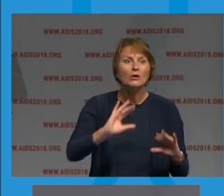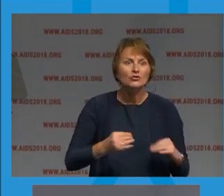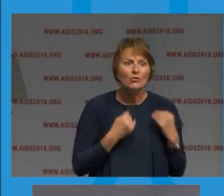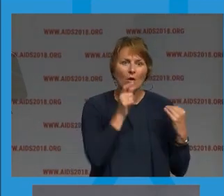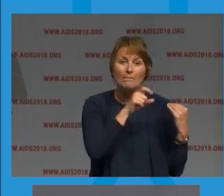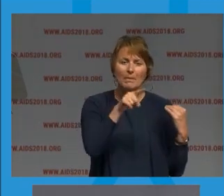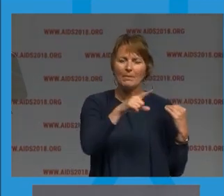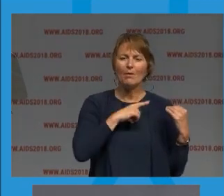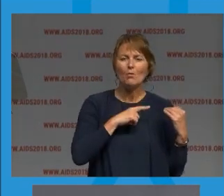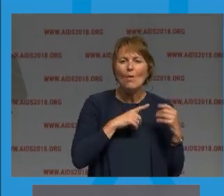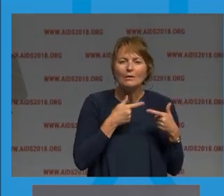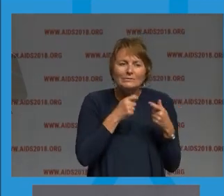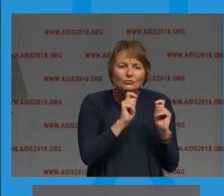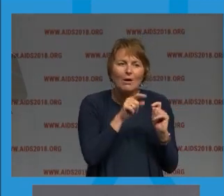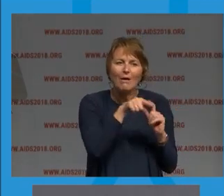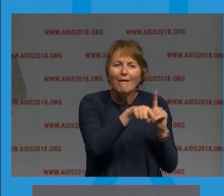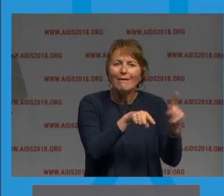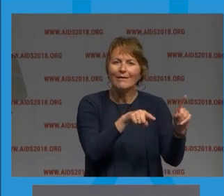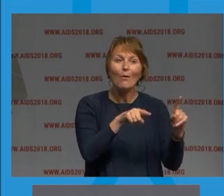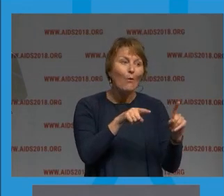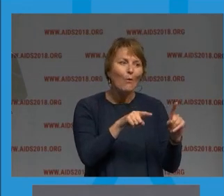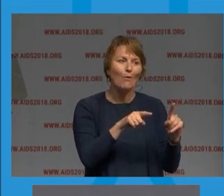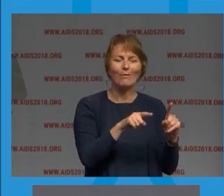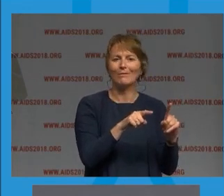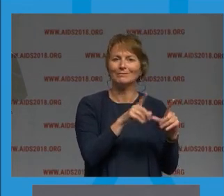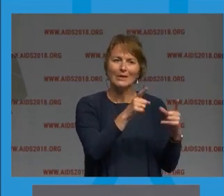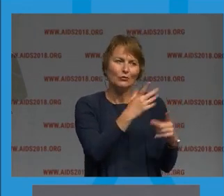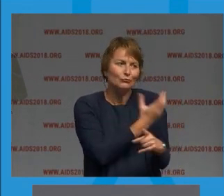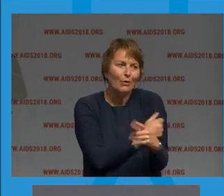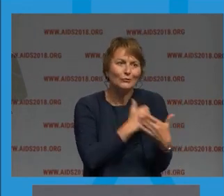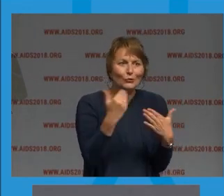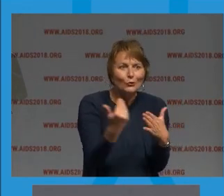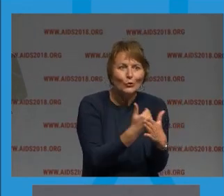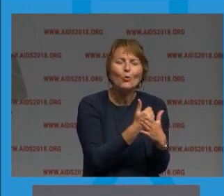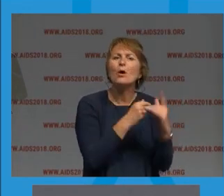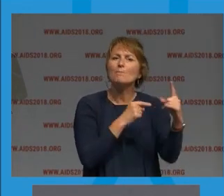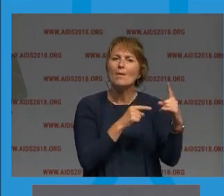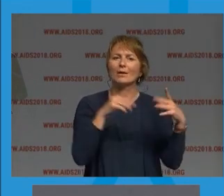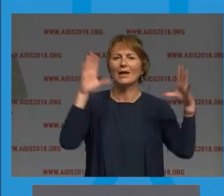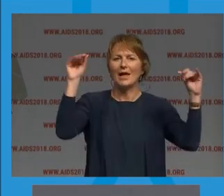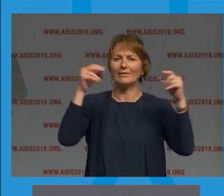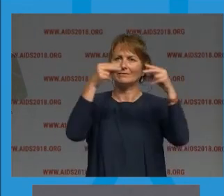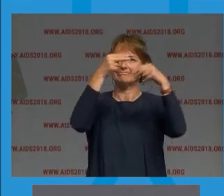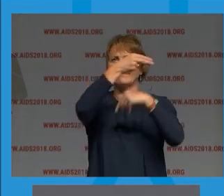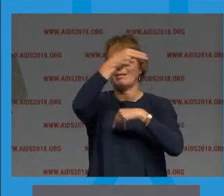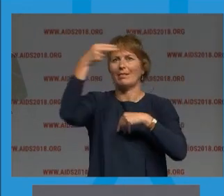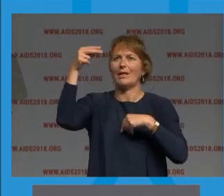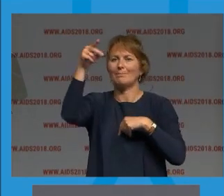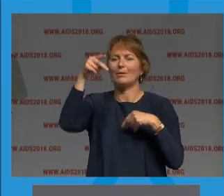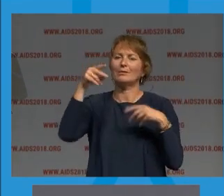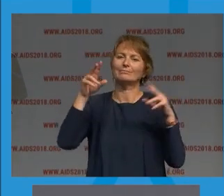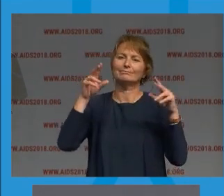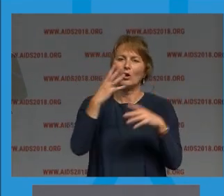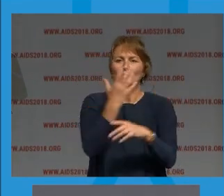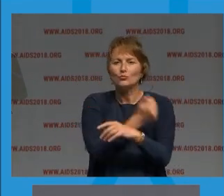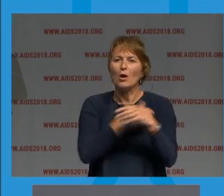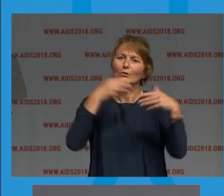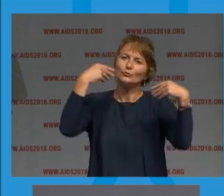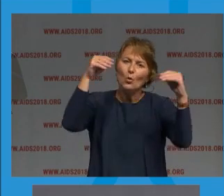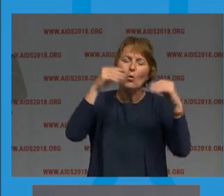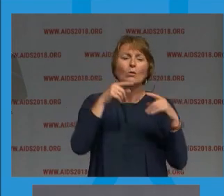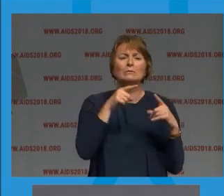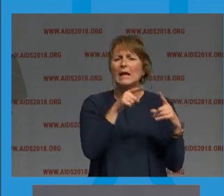drugs. It's called Drugstore, and it provides access to online counseling and information about sexual health, substance use, and